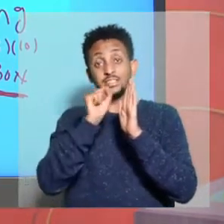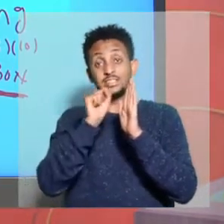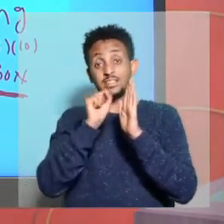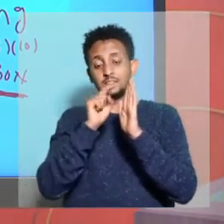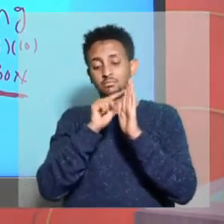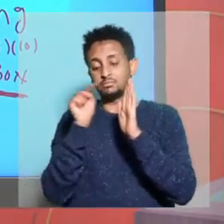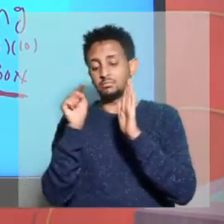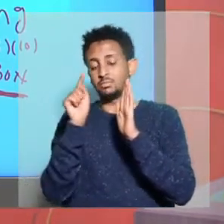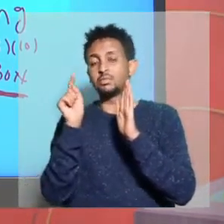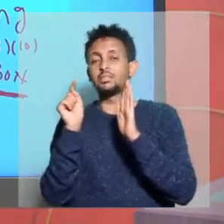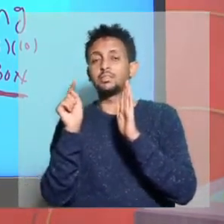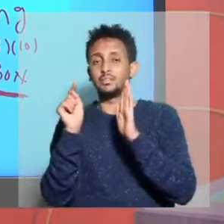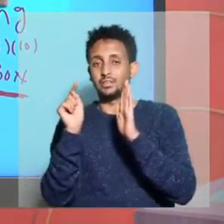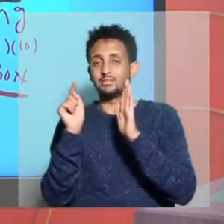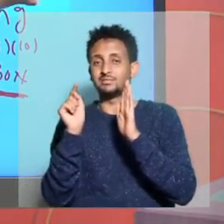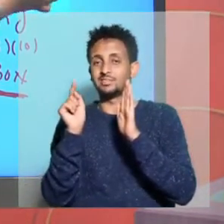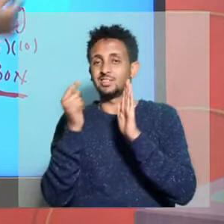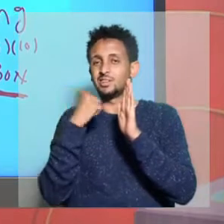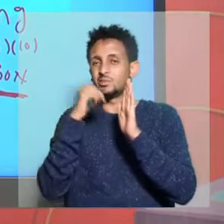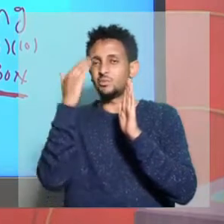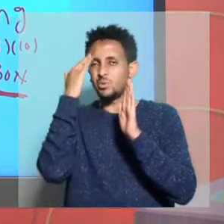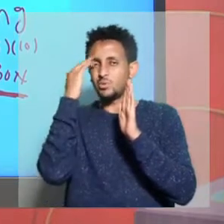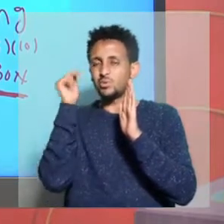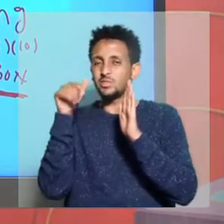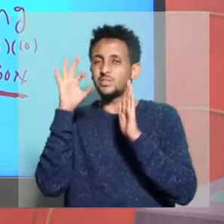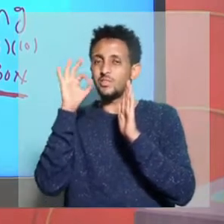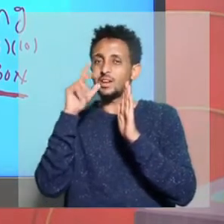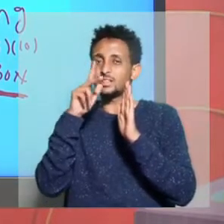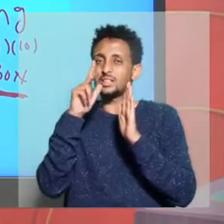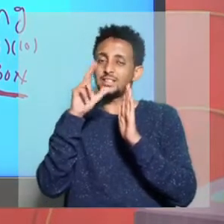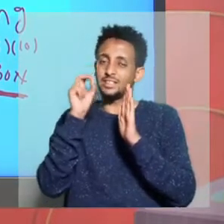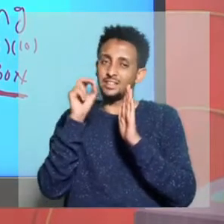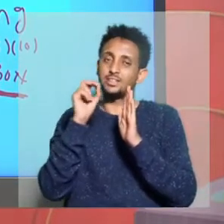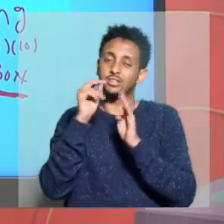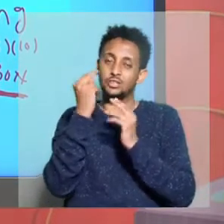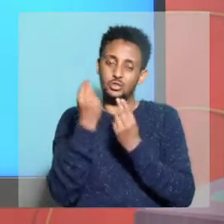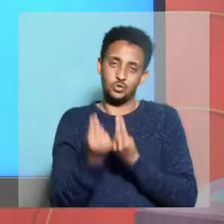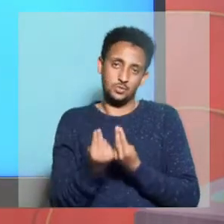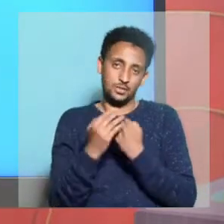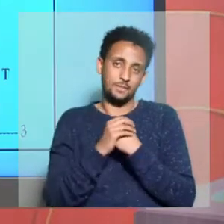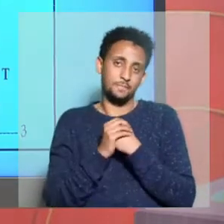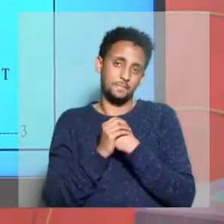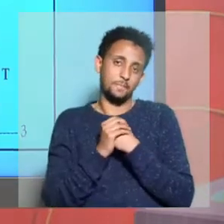It's called tension T. Actually, we have already found it to be 30 Newton.